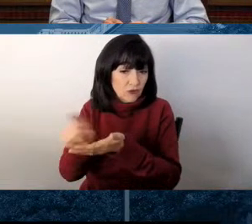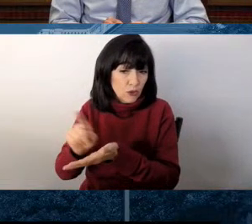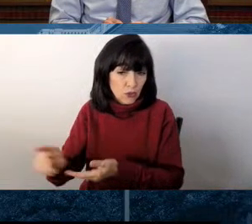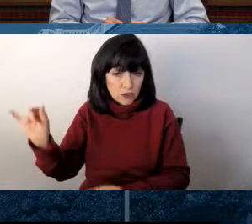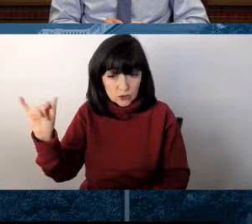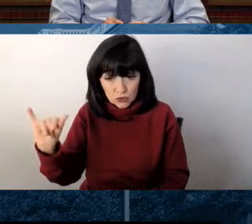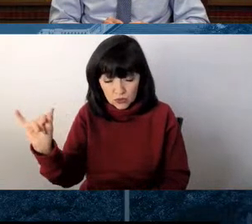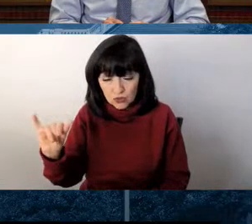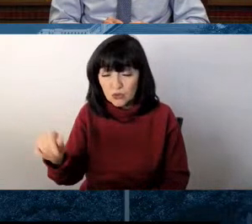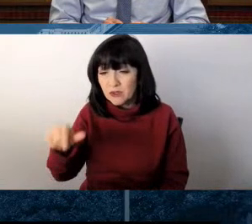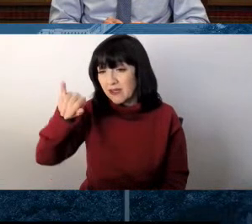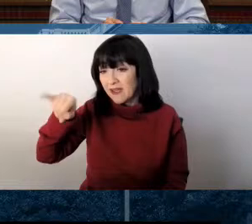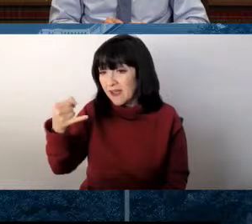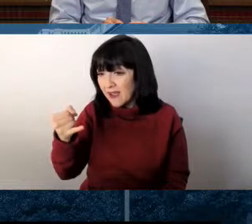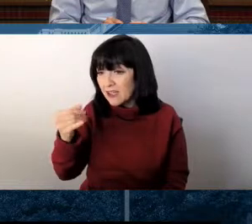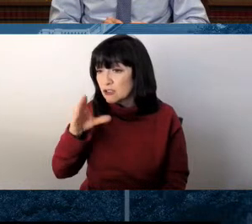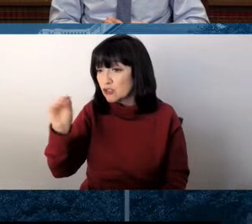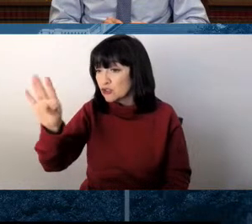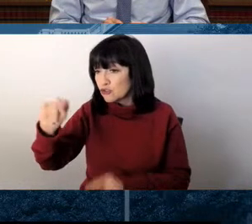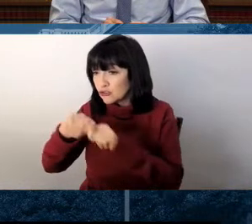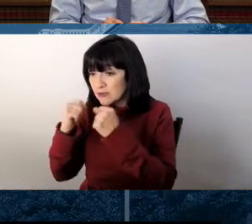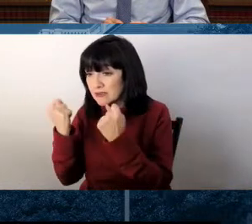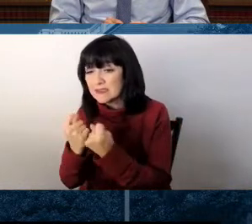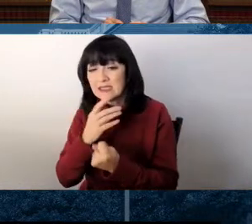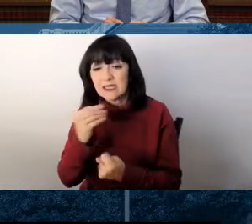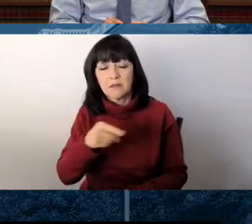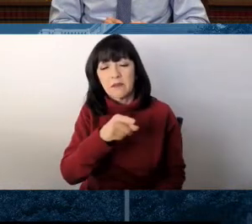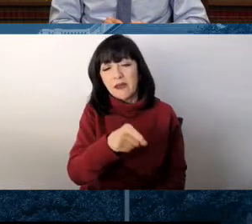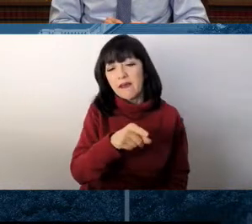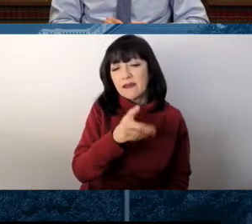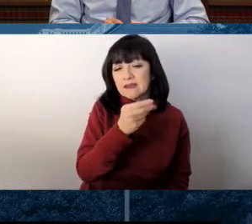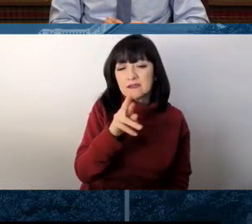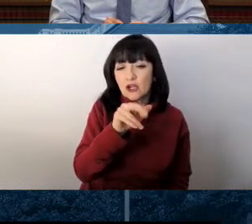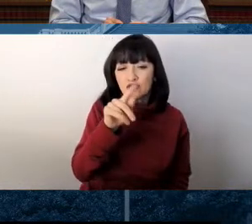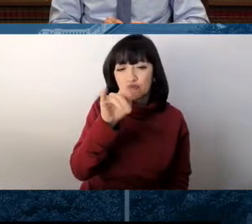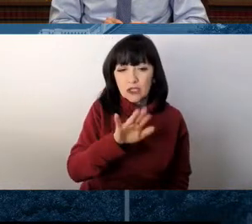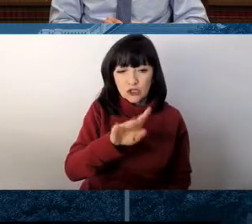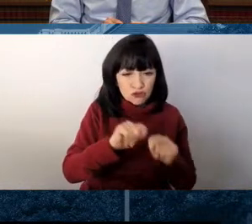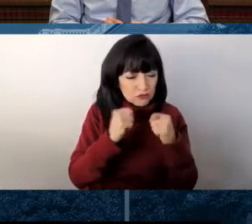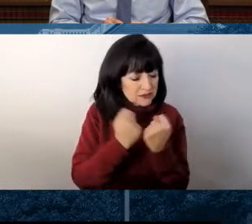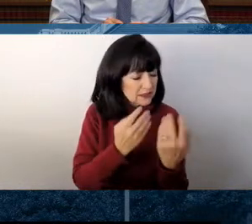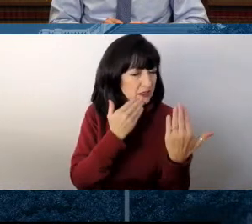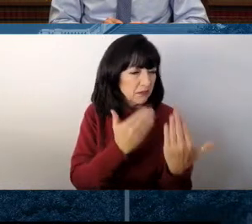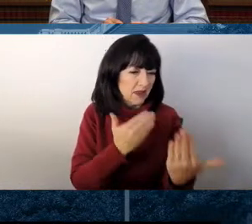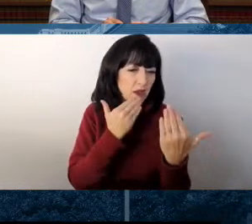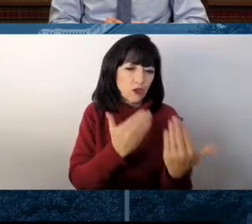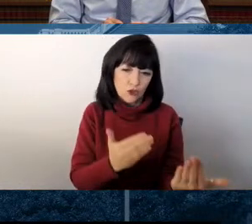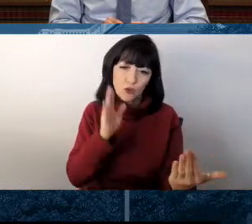your team and Dr. Ratay and your team, thanks for all they do. And we'll join you. We'll see you next week.